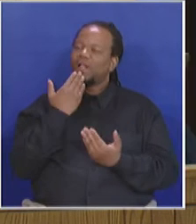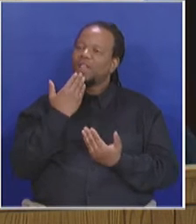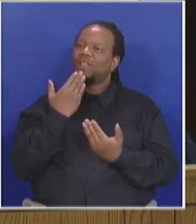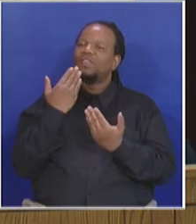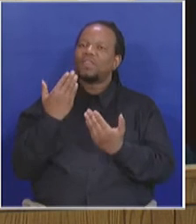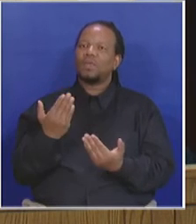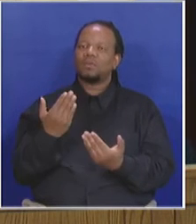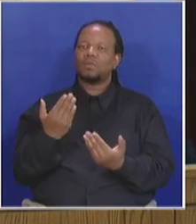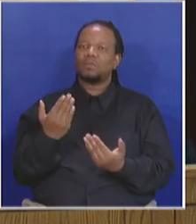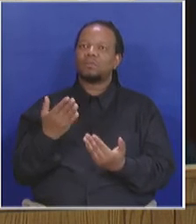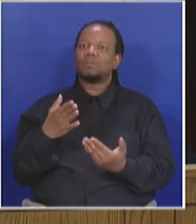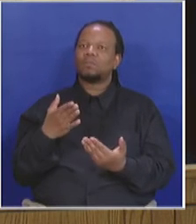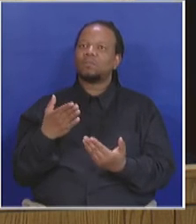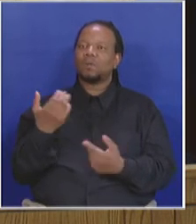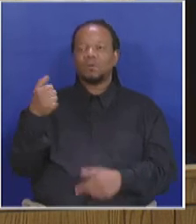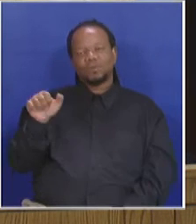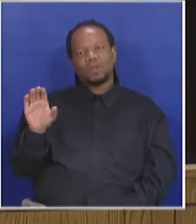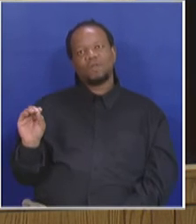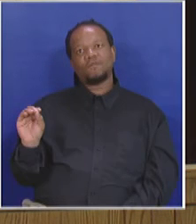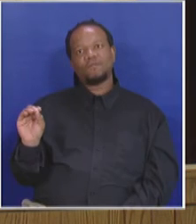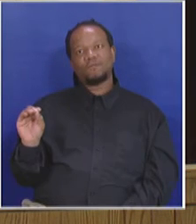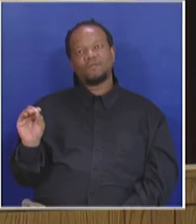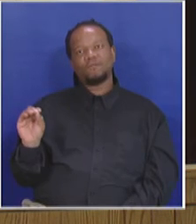the motion, is there any objection to this motion?